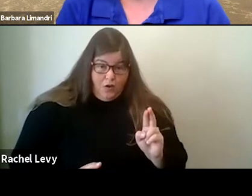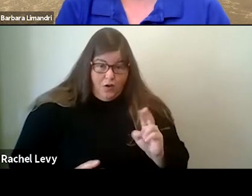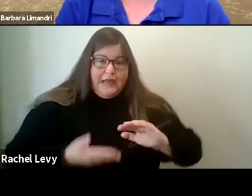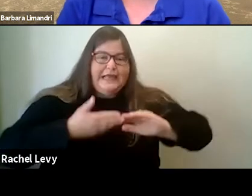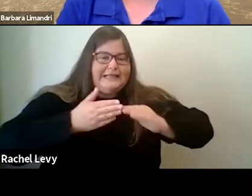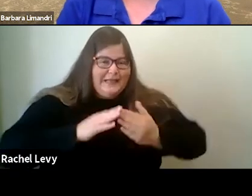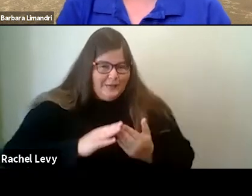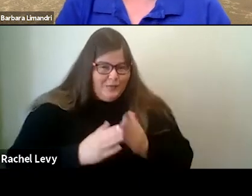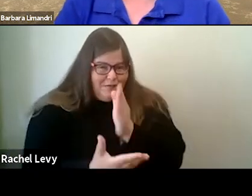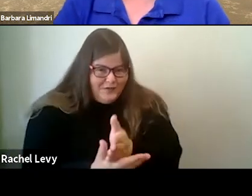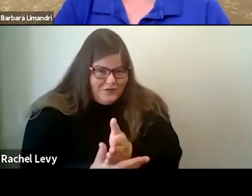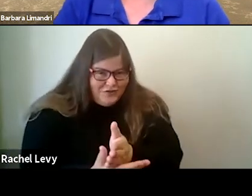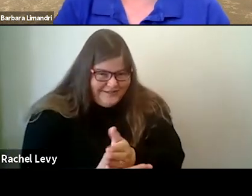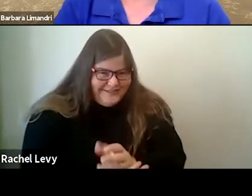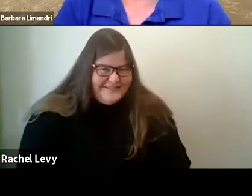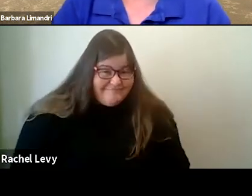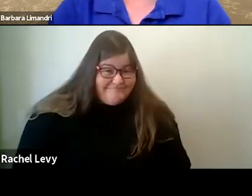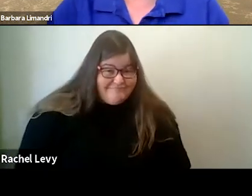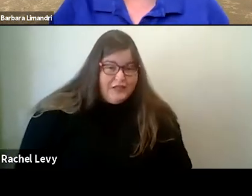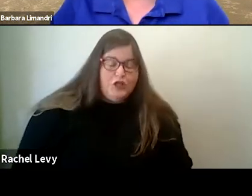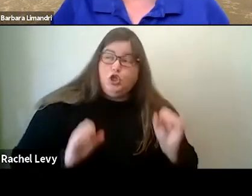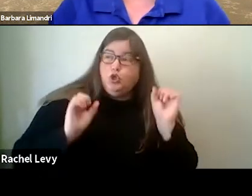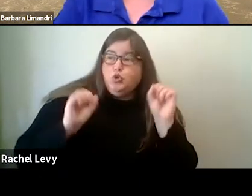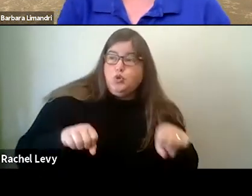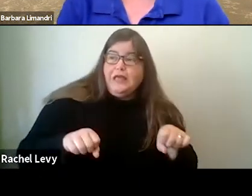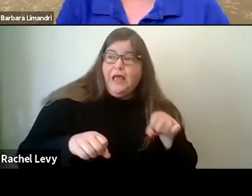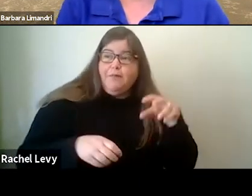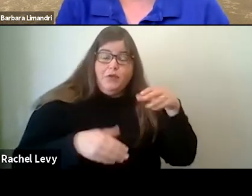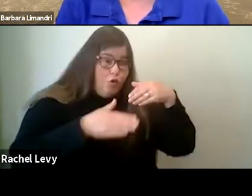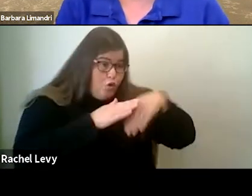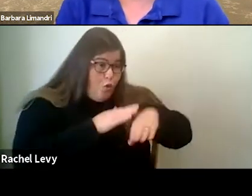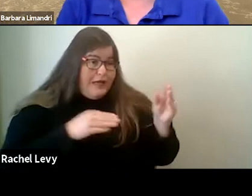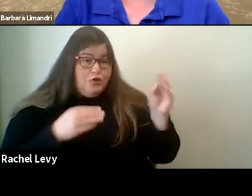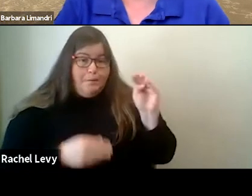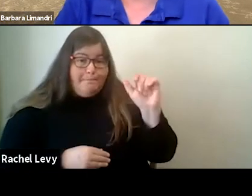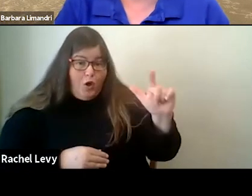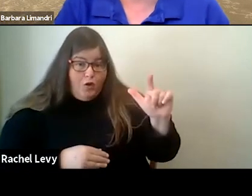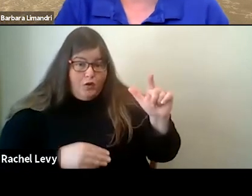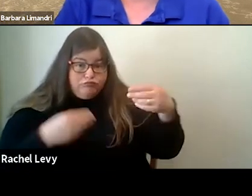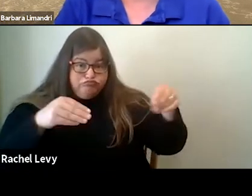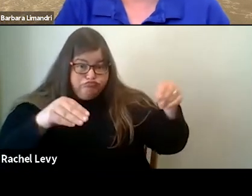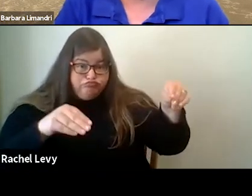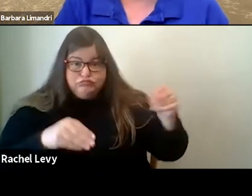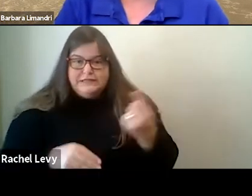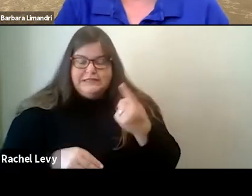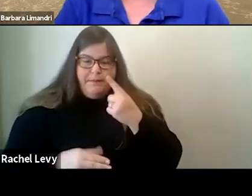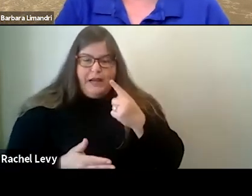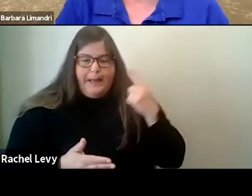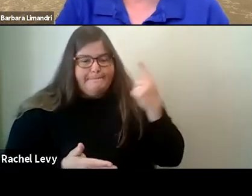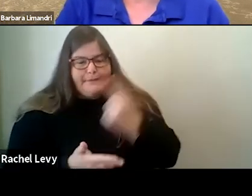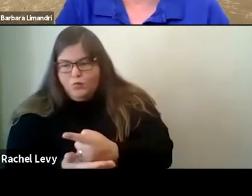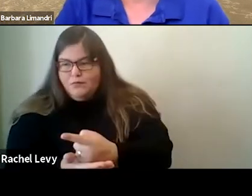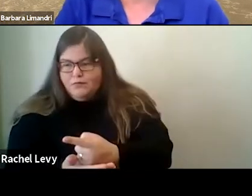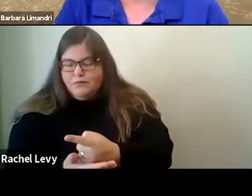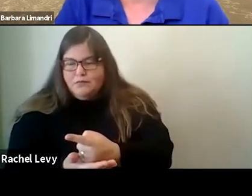intervention. I think you can be in a shopping mall and someone fall out and someone is